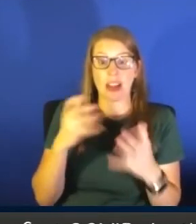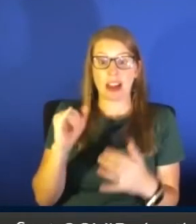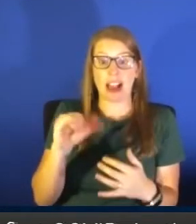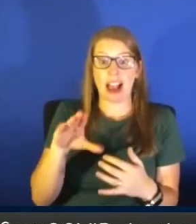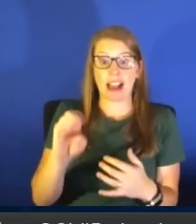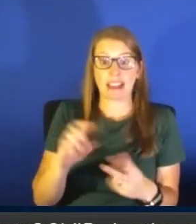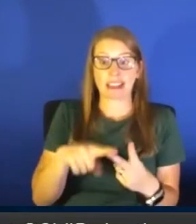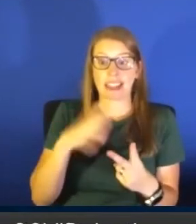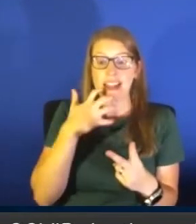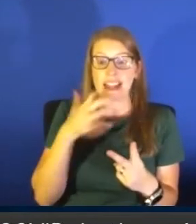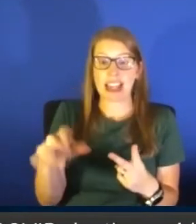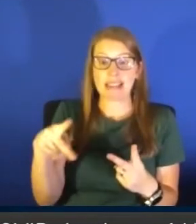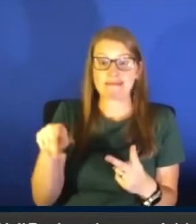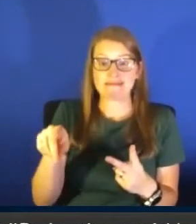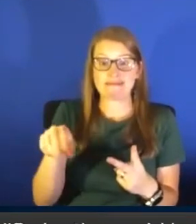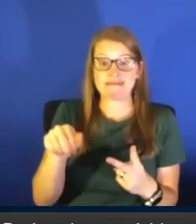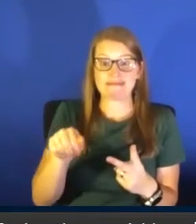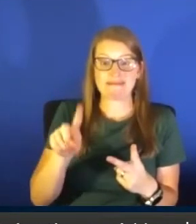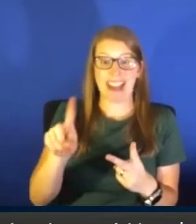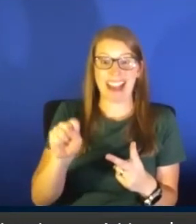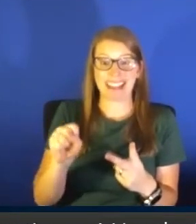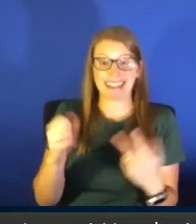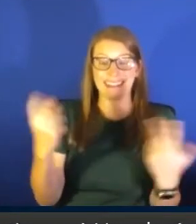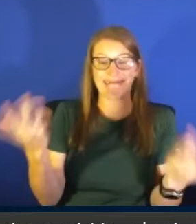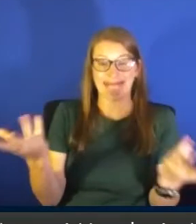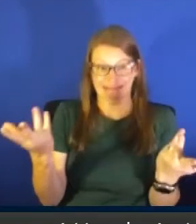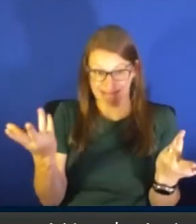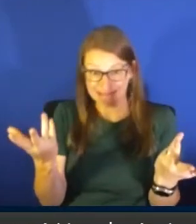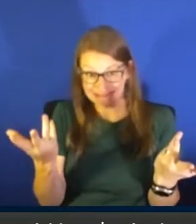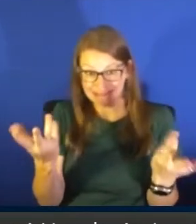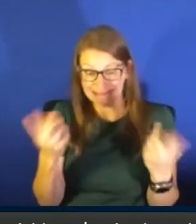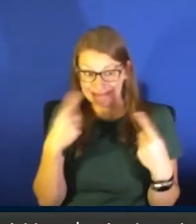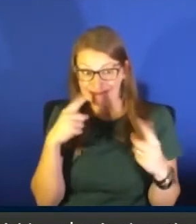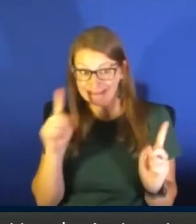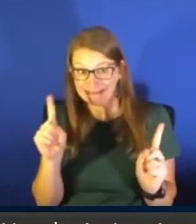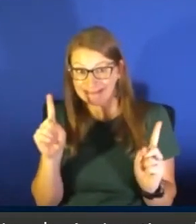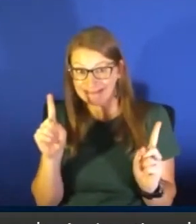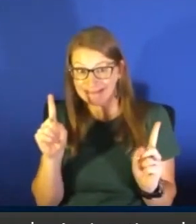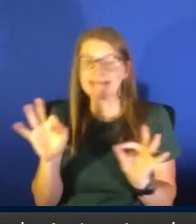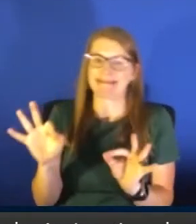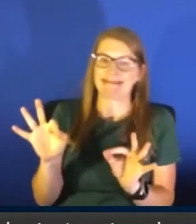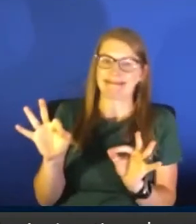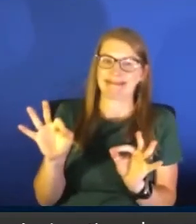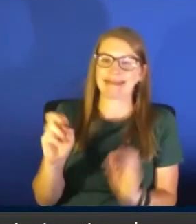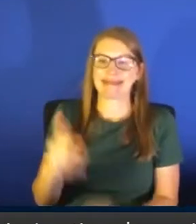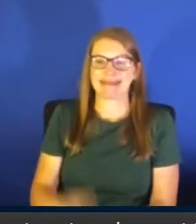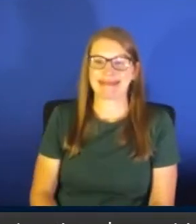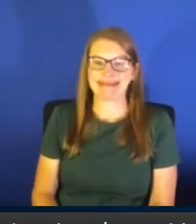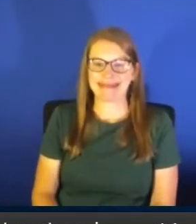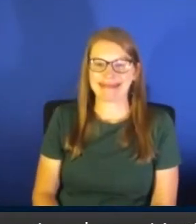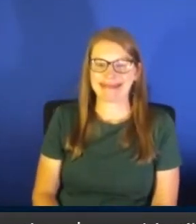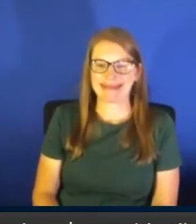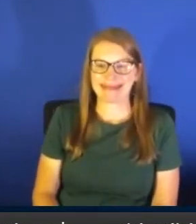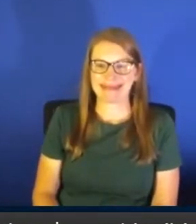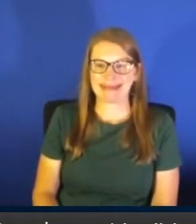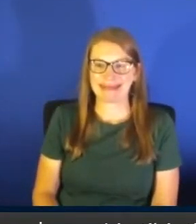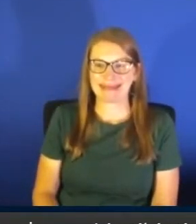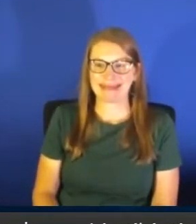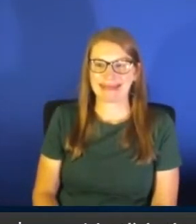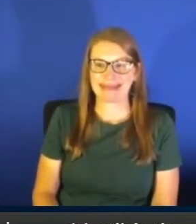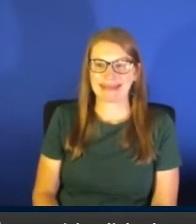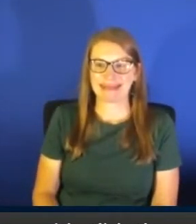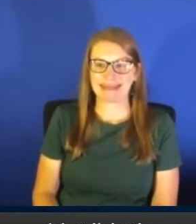pads. Yes. Growing up. Nothing wrong with that. Those Nothing wrong are with that. good? Okay. Rubbing dirt on it. Yeah, yeah. All right, All